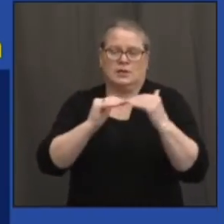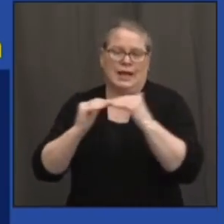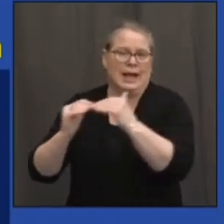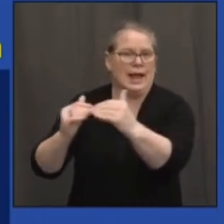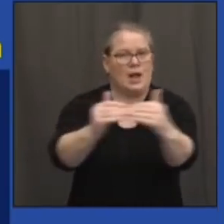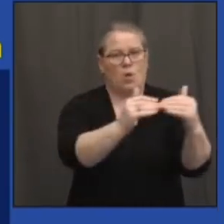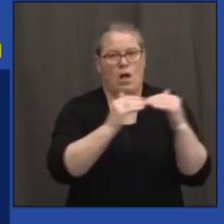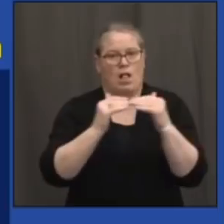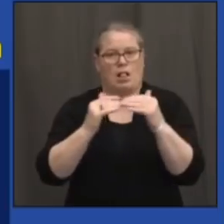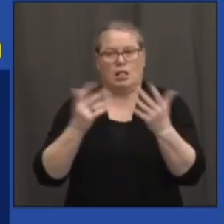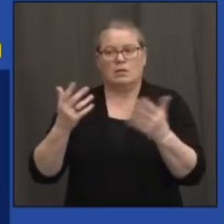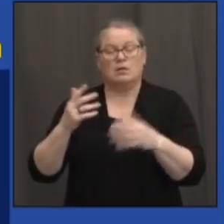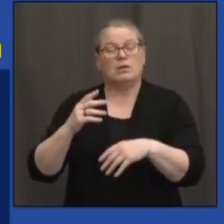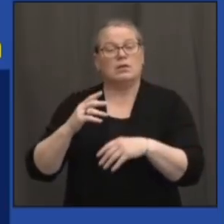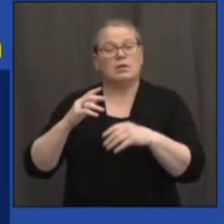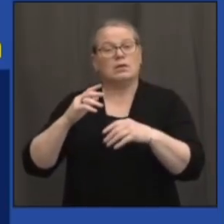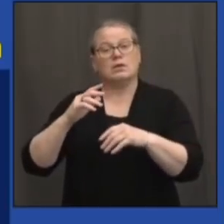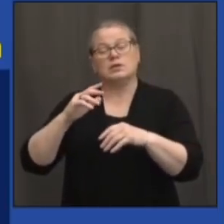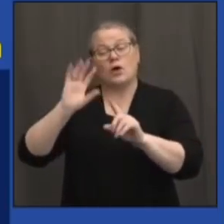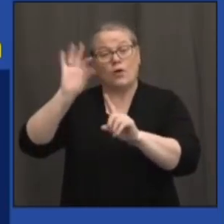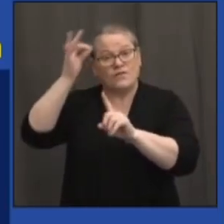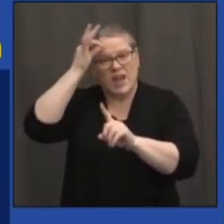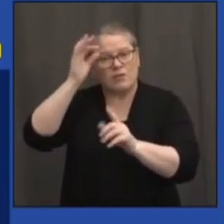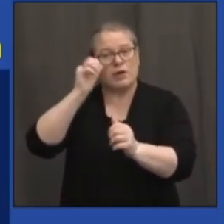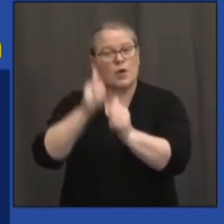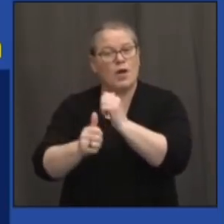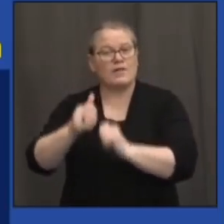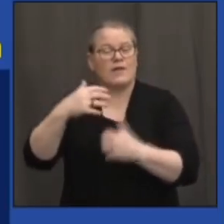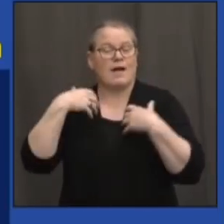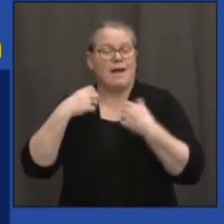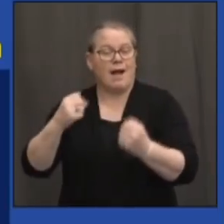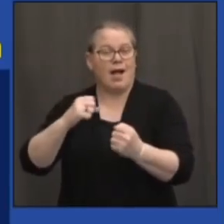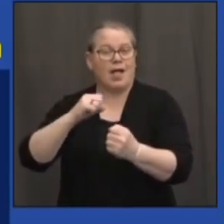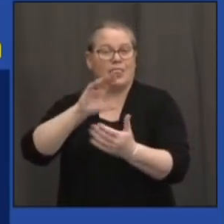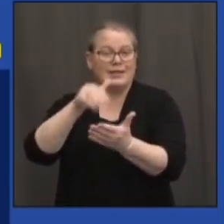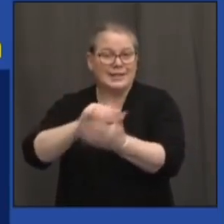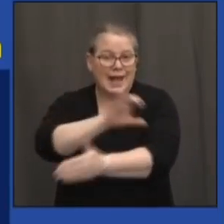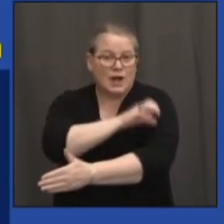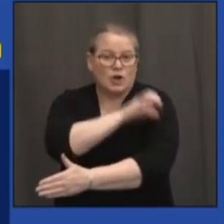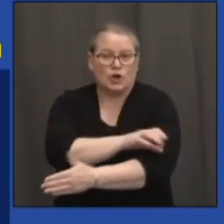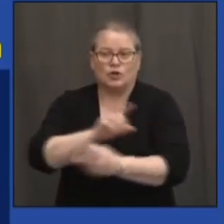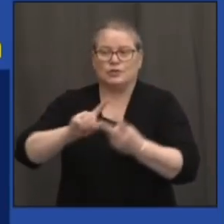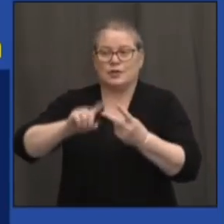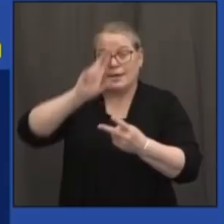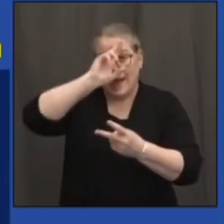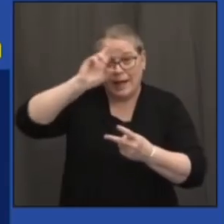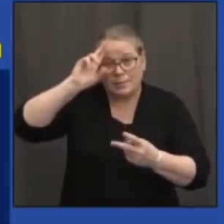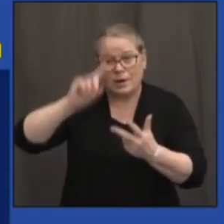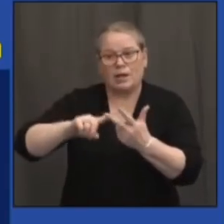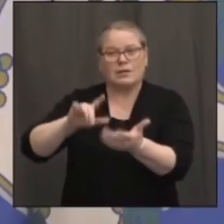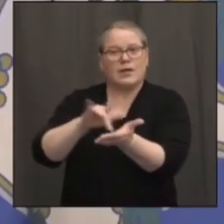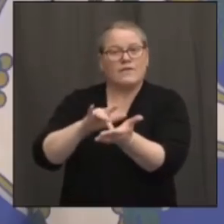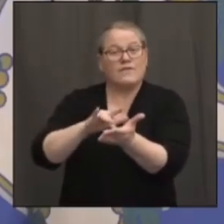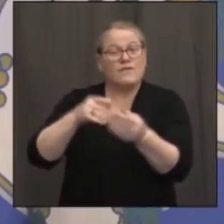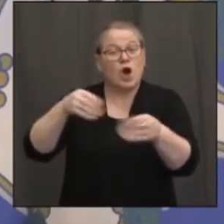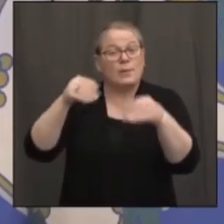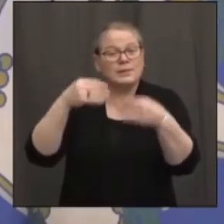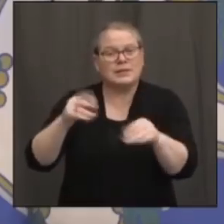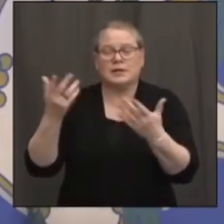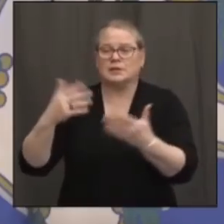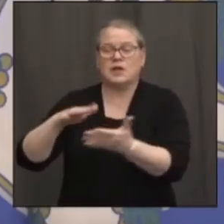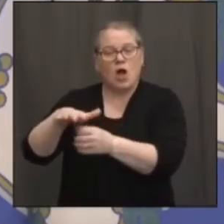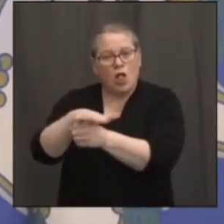working closely with the federally qualified health centers, the hospitals, the pharmacies, the local health departments. And we've gone to the 50